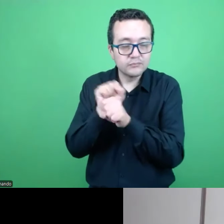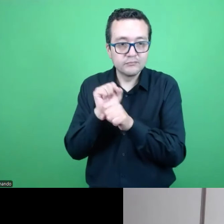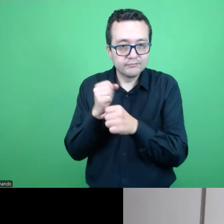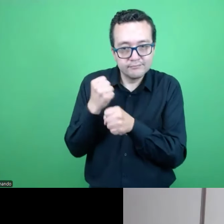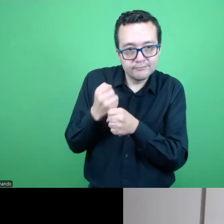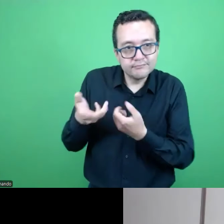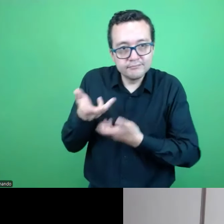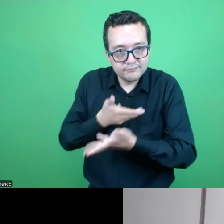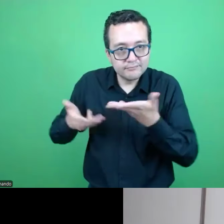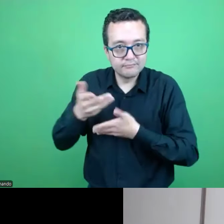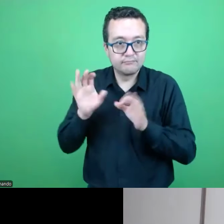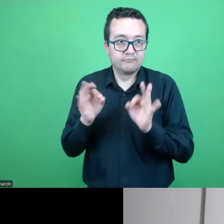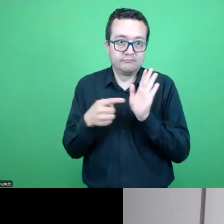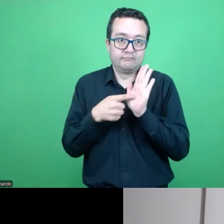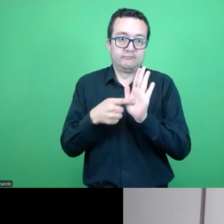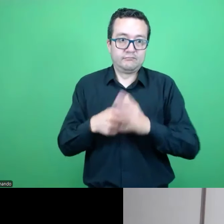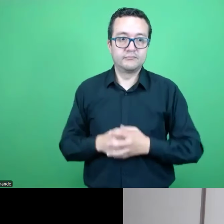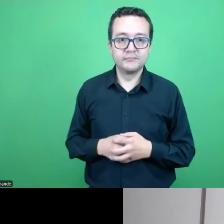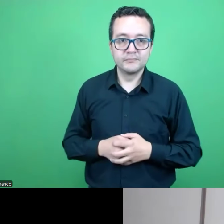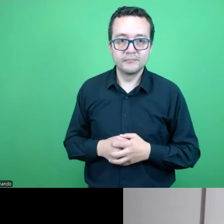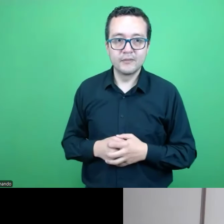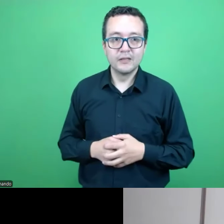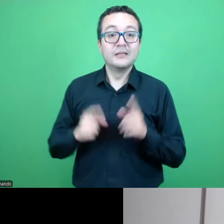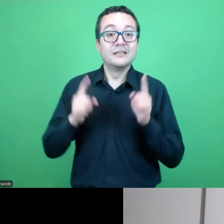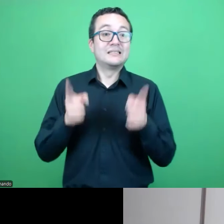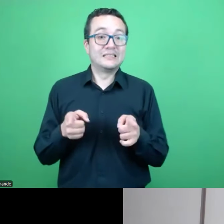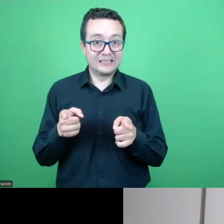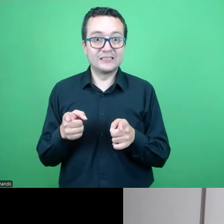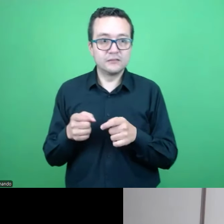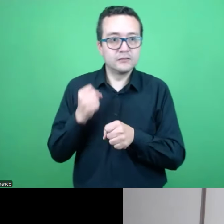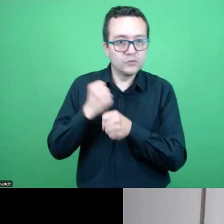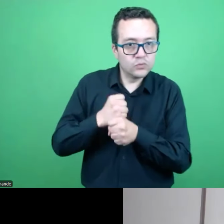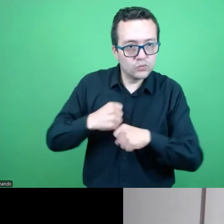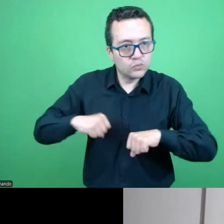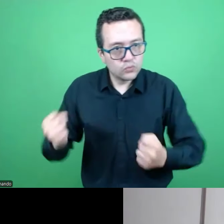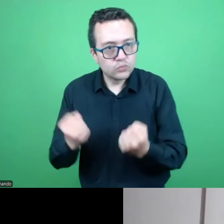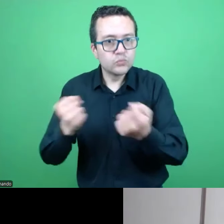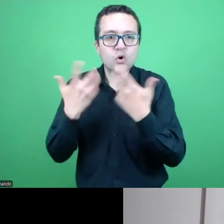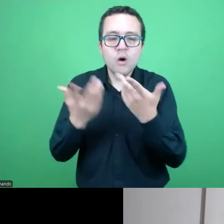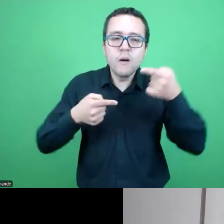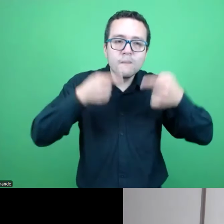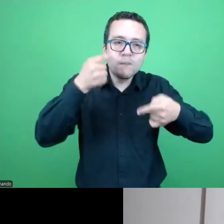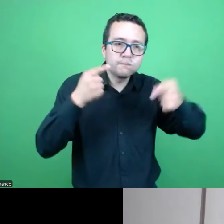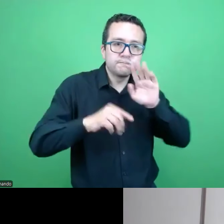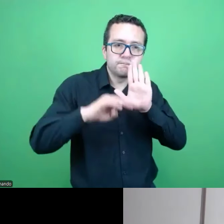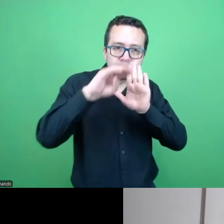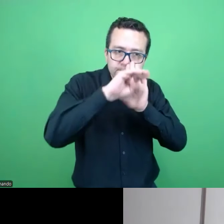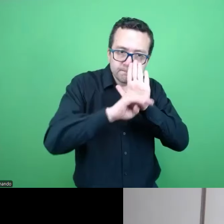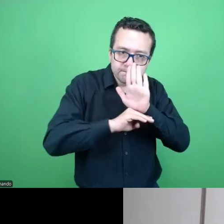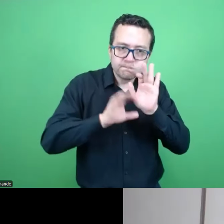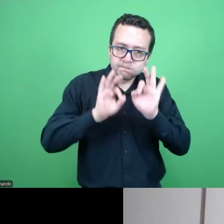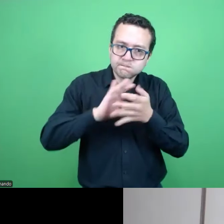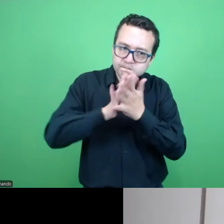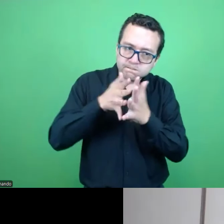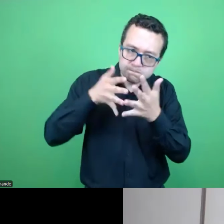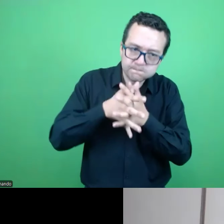that we're working with employees to addressing the stigma and know how to work with youth with disabilities, as well as different mentoring and leadership